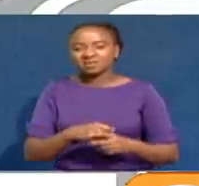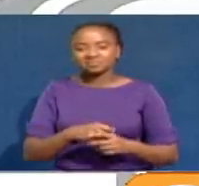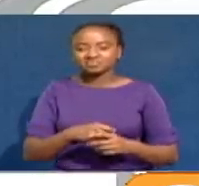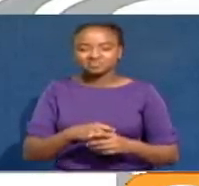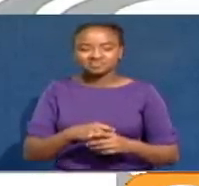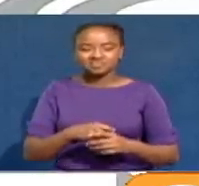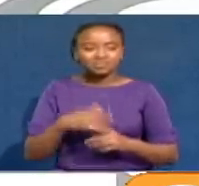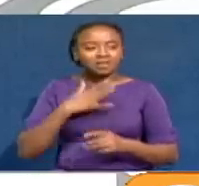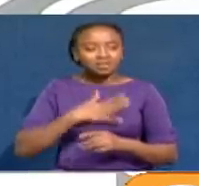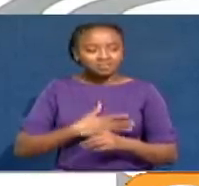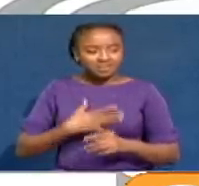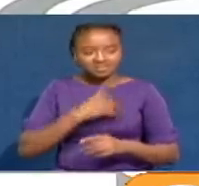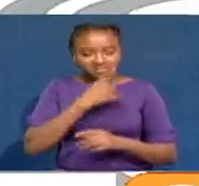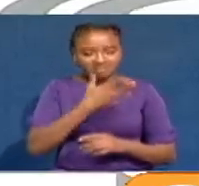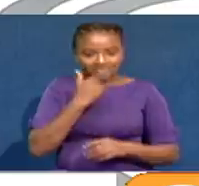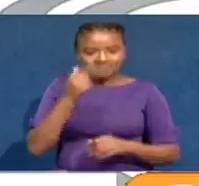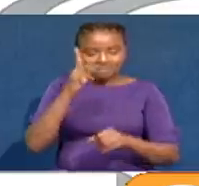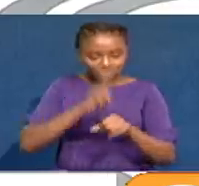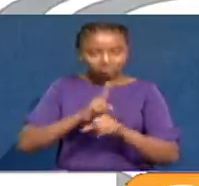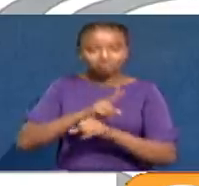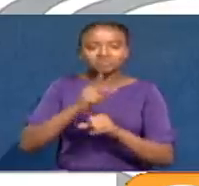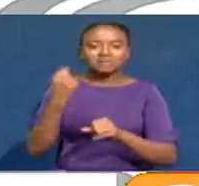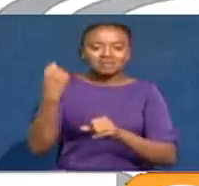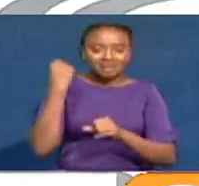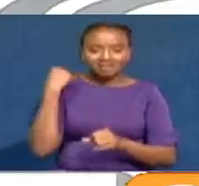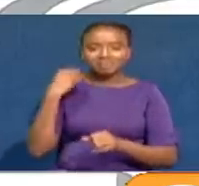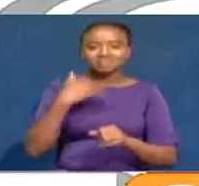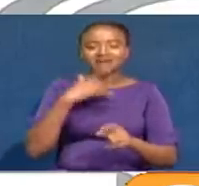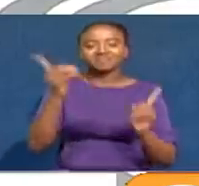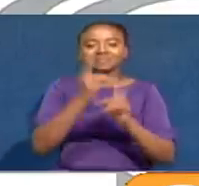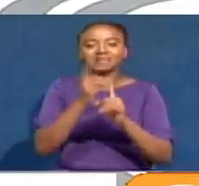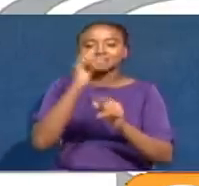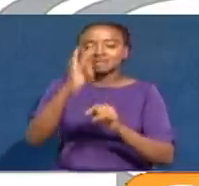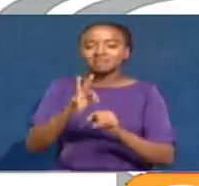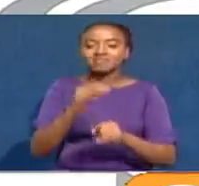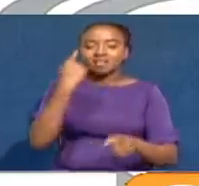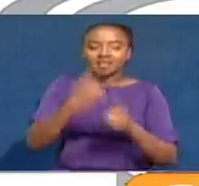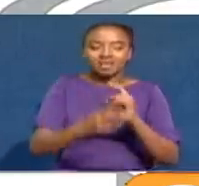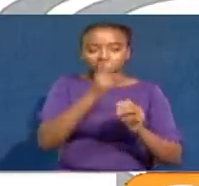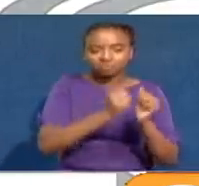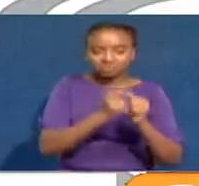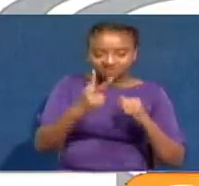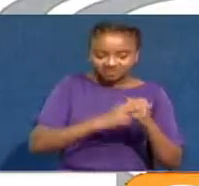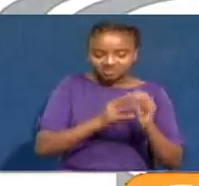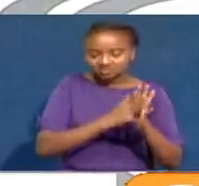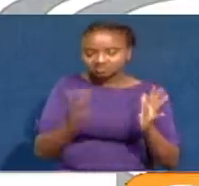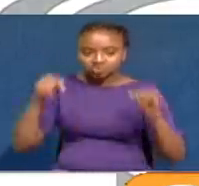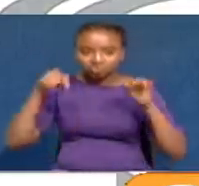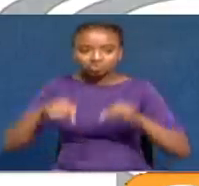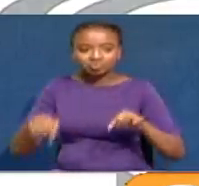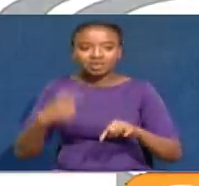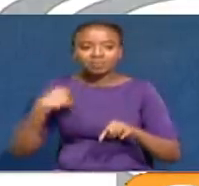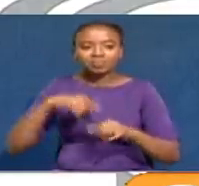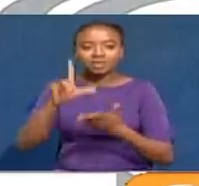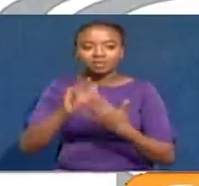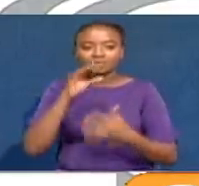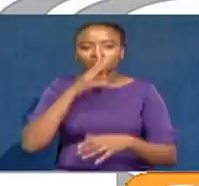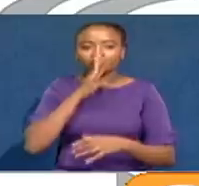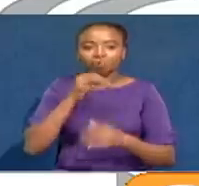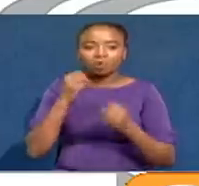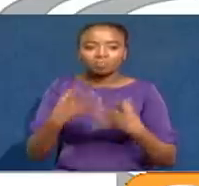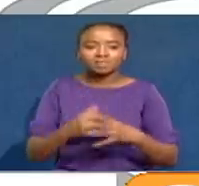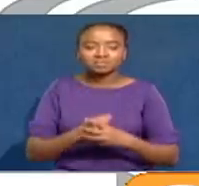let him use figures that have dates. In between 2017 and today, how much have we borrowed? But you were asking the question, yes. Who